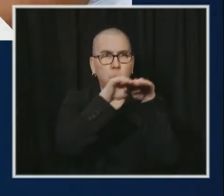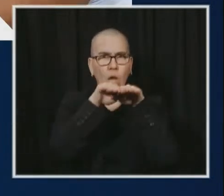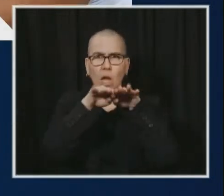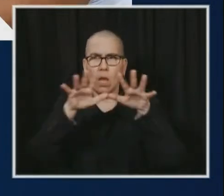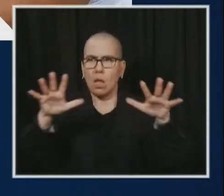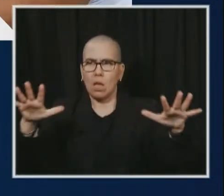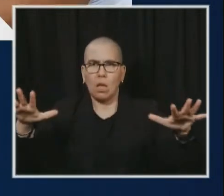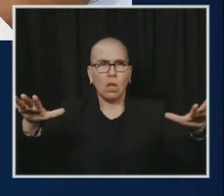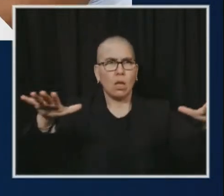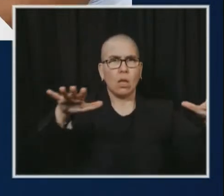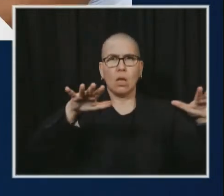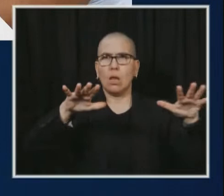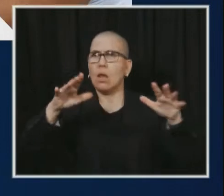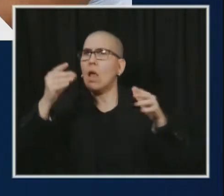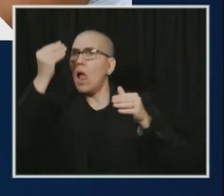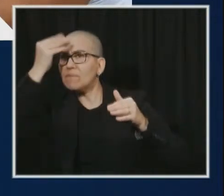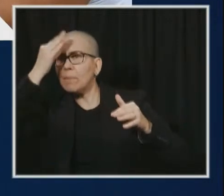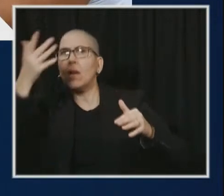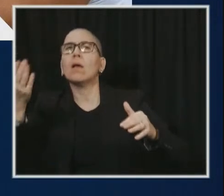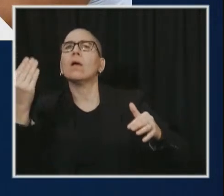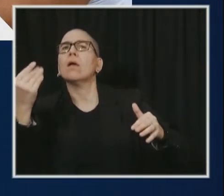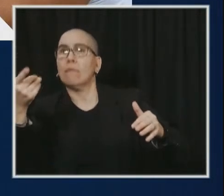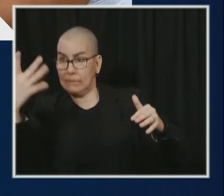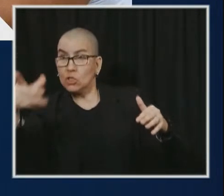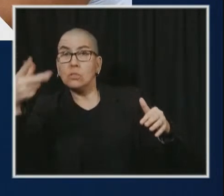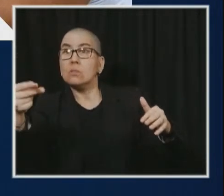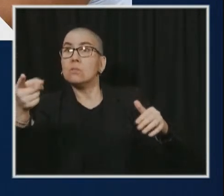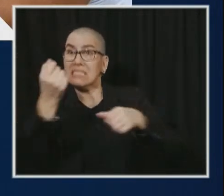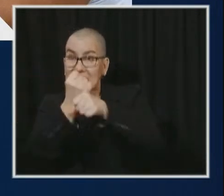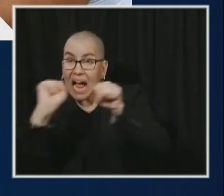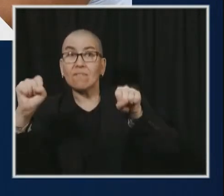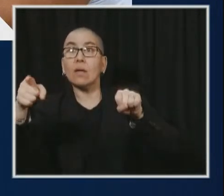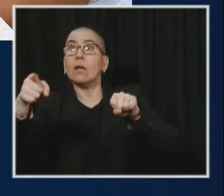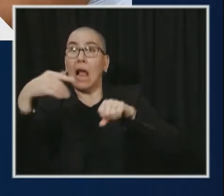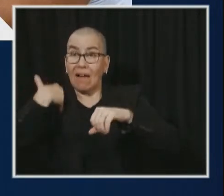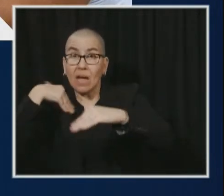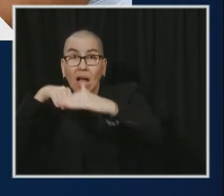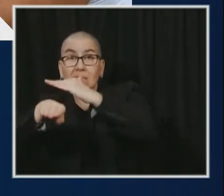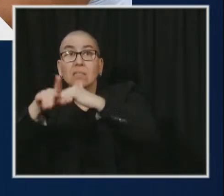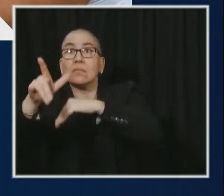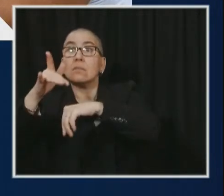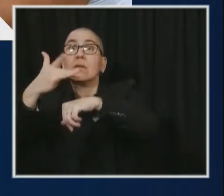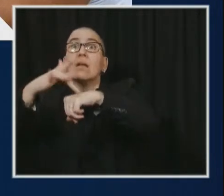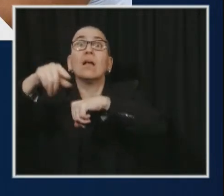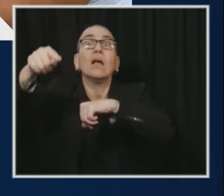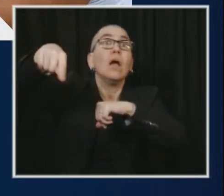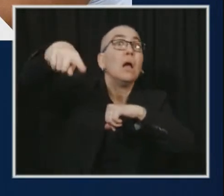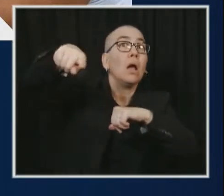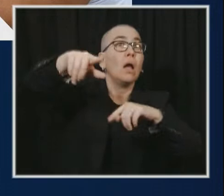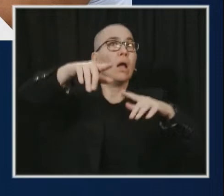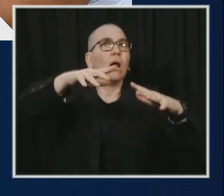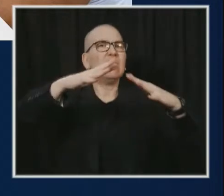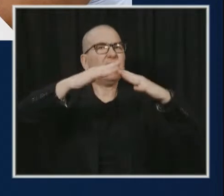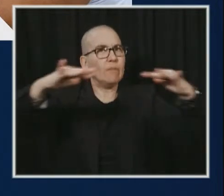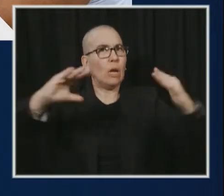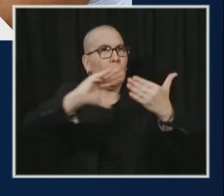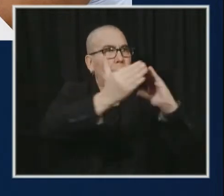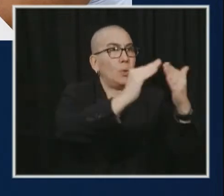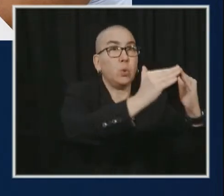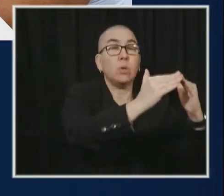about vaccine safety and availability to our focus communities. Last week, we launched our